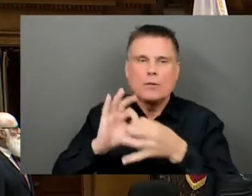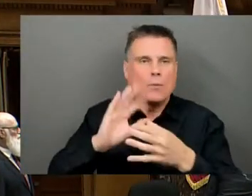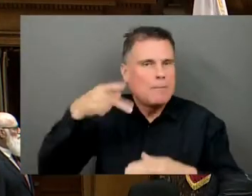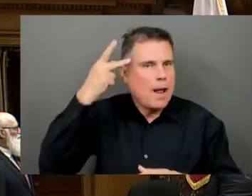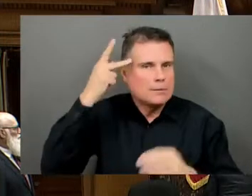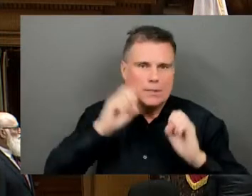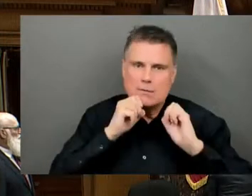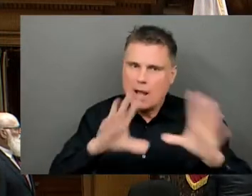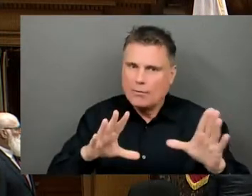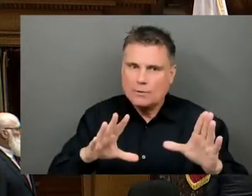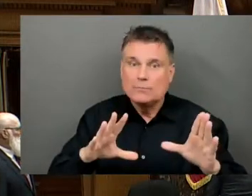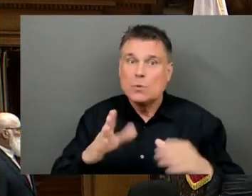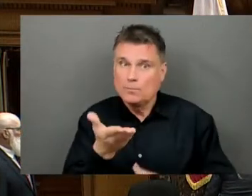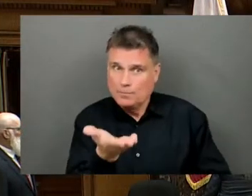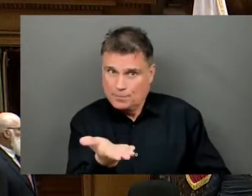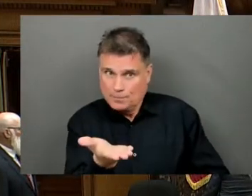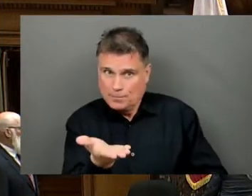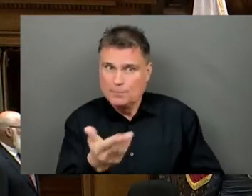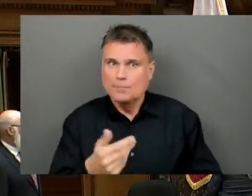Statements by members.